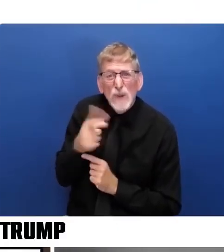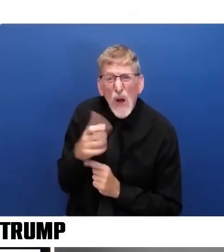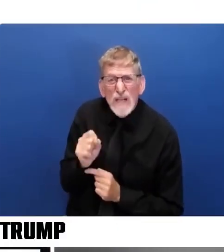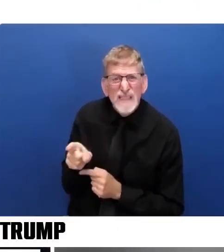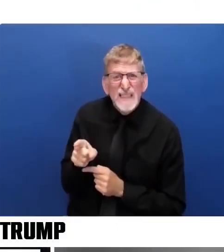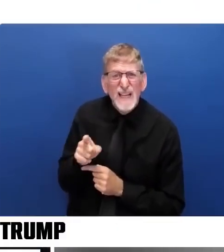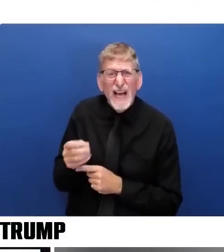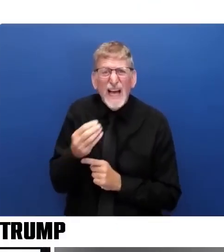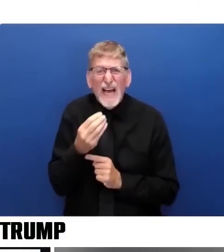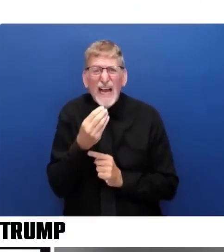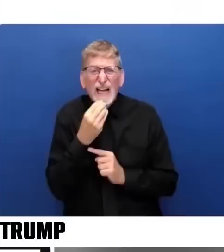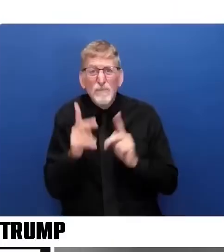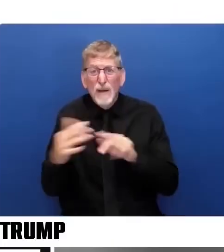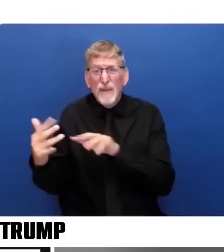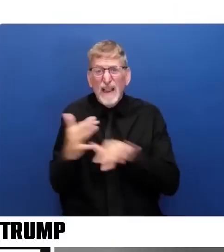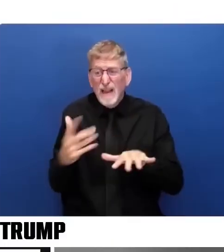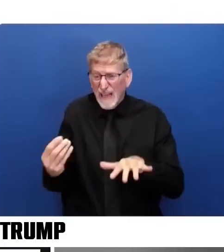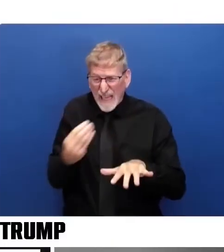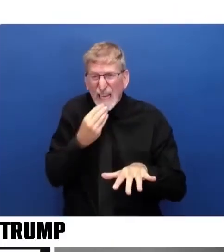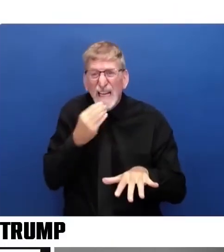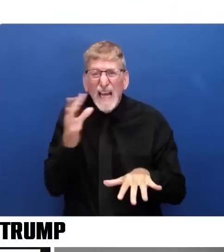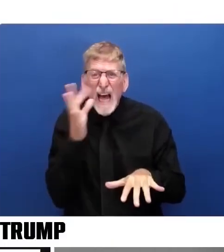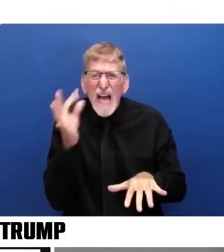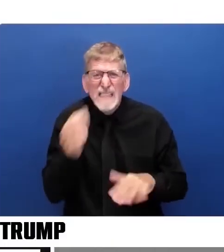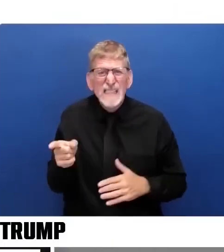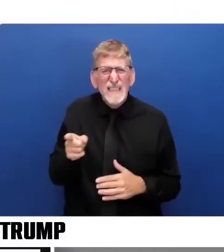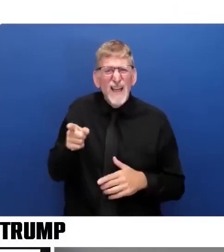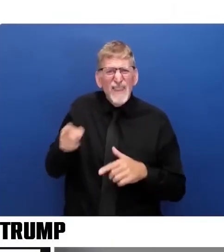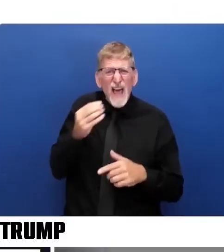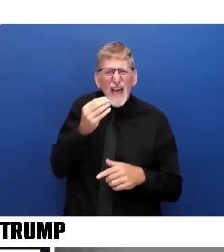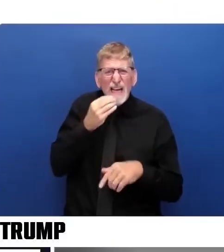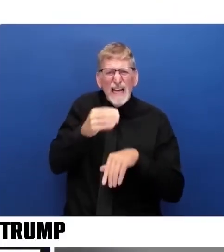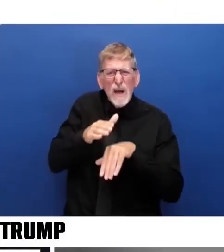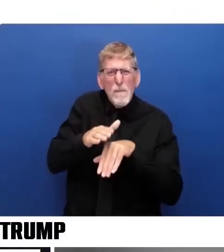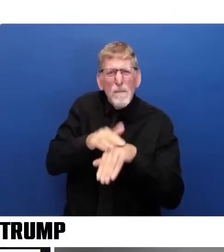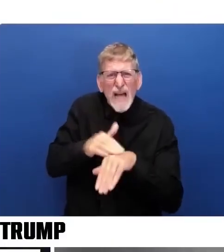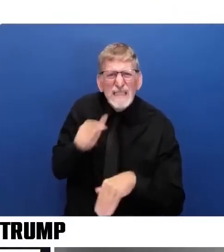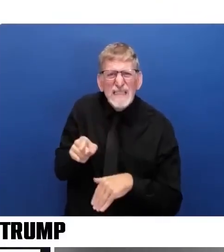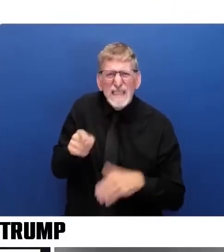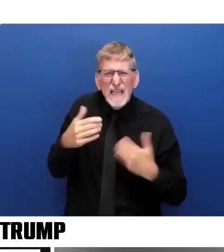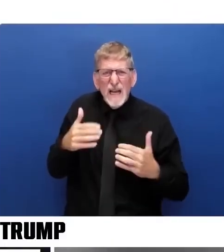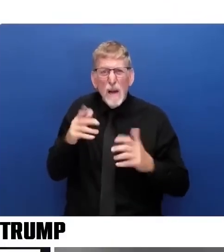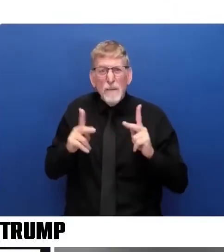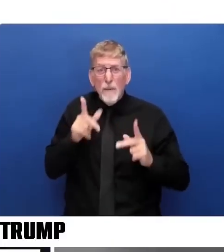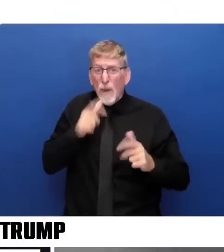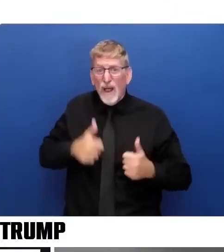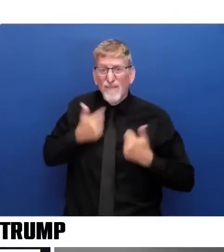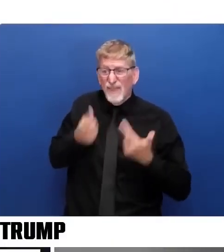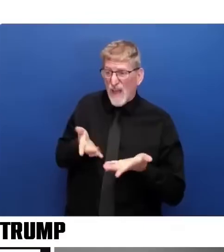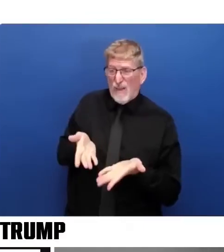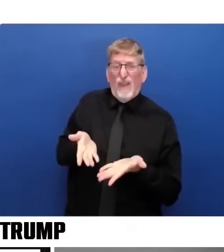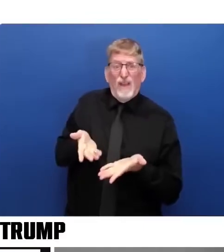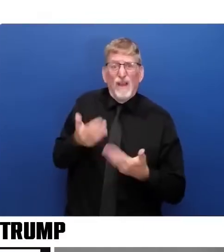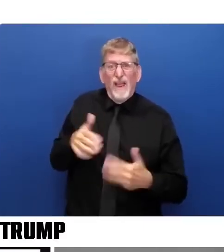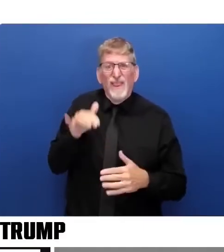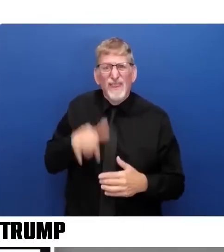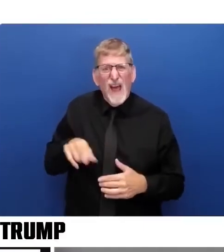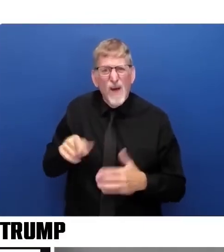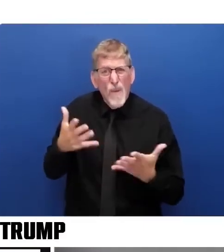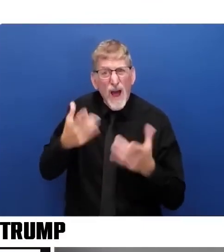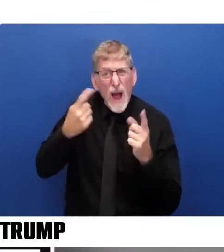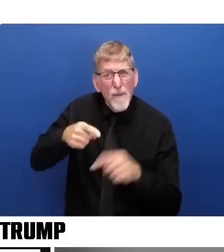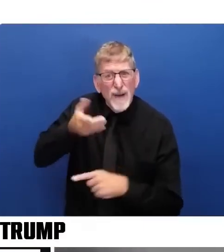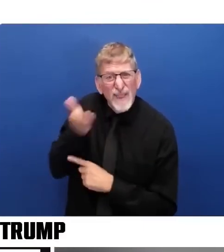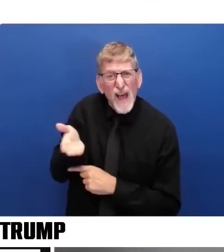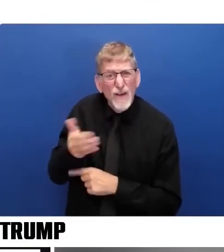eating the pets of the people that live there. And this is what's happening in our country, and